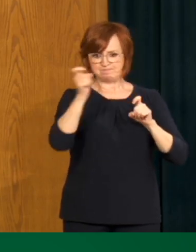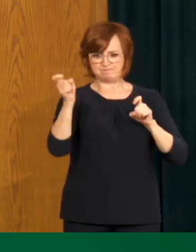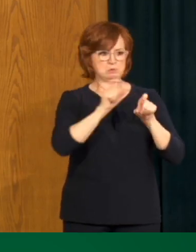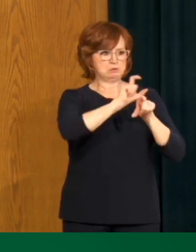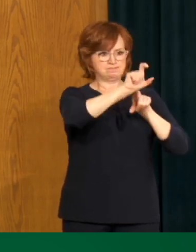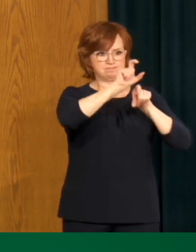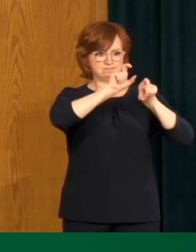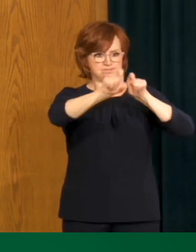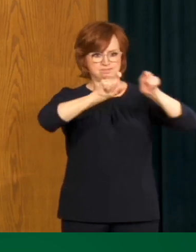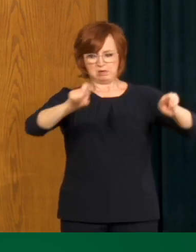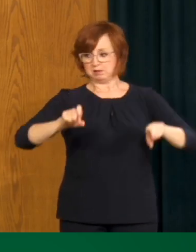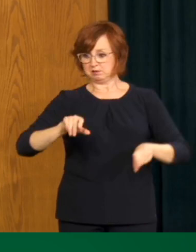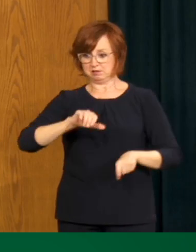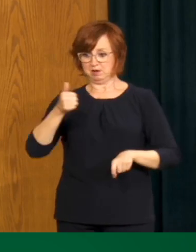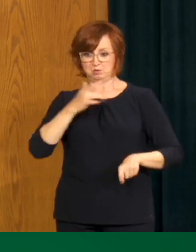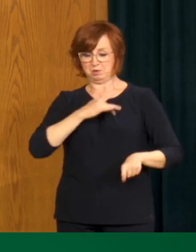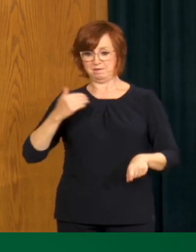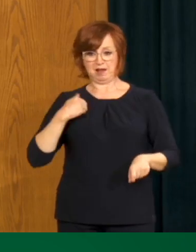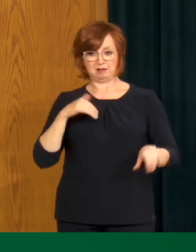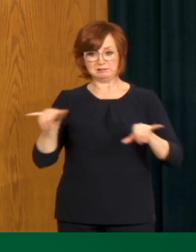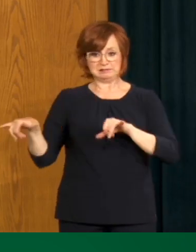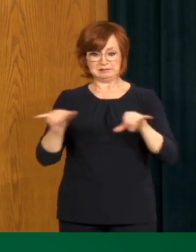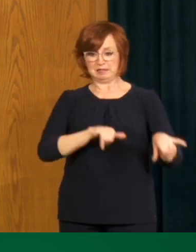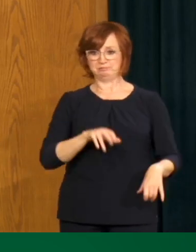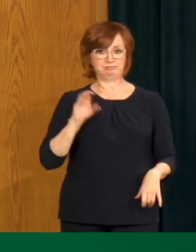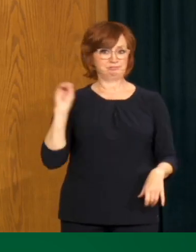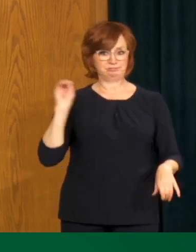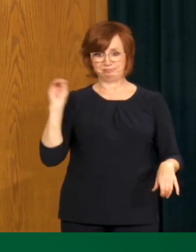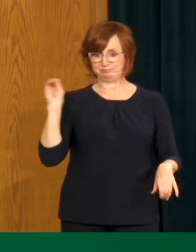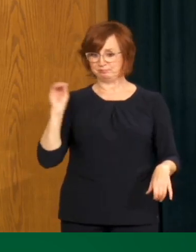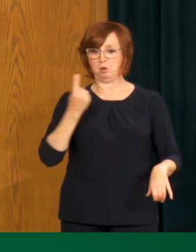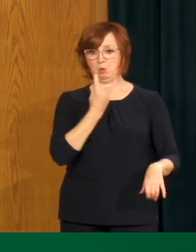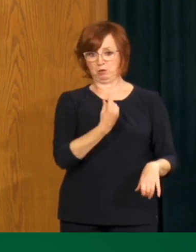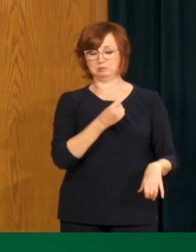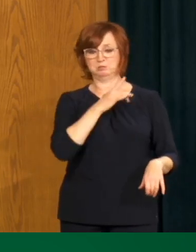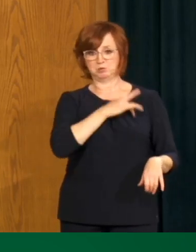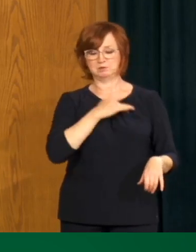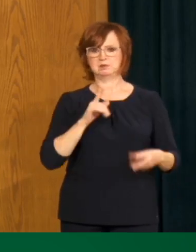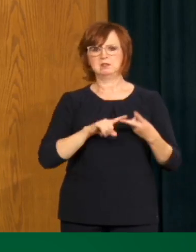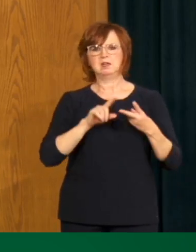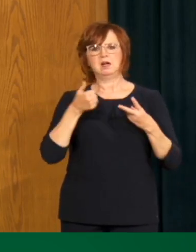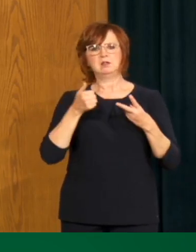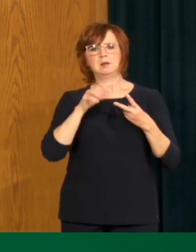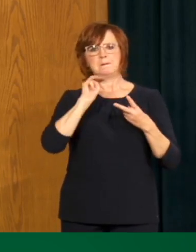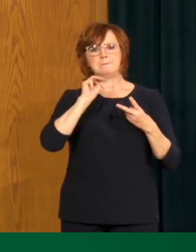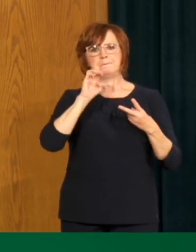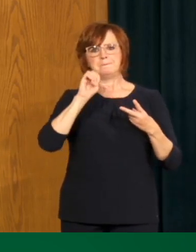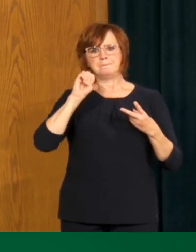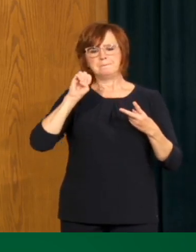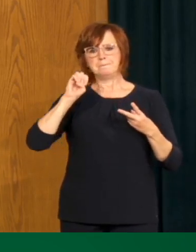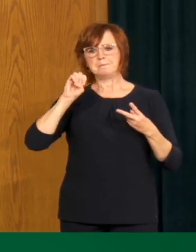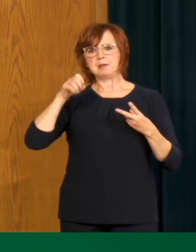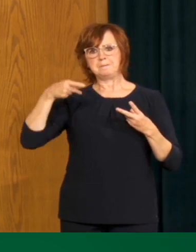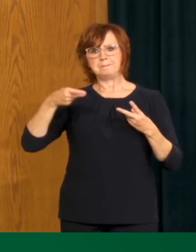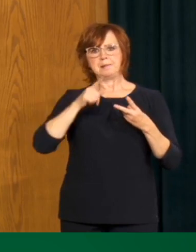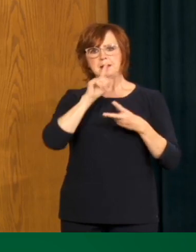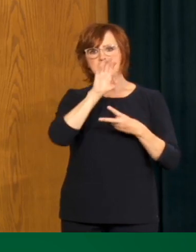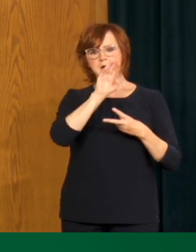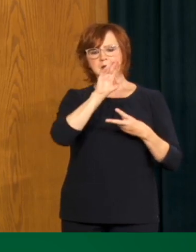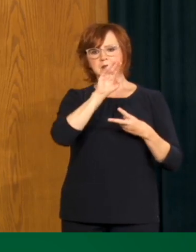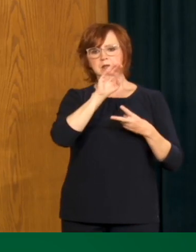more unique in the fact that we have provided the municipal economic enhancement program, or the MEEP funding, this particular year, so